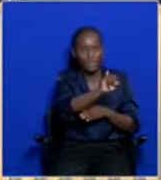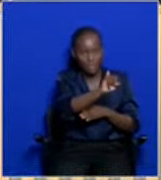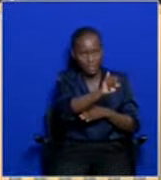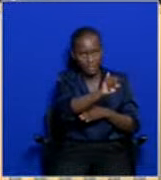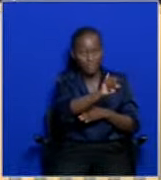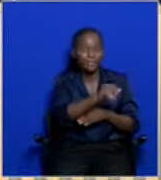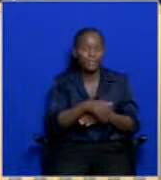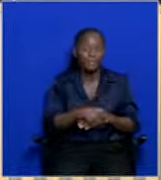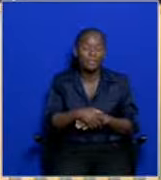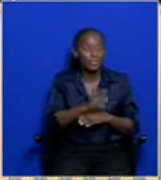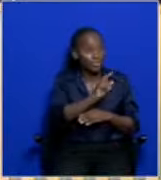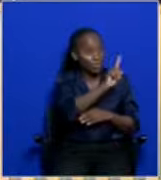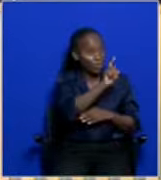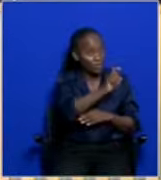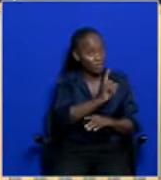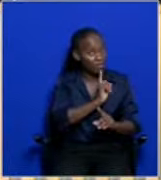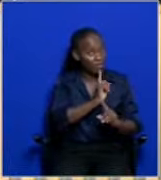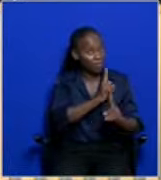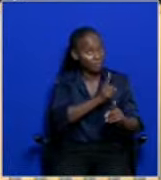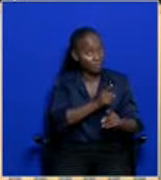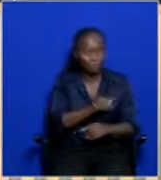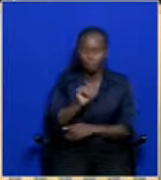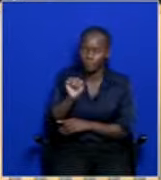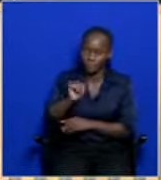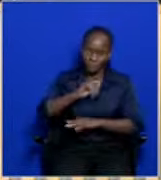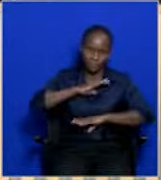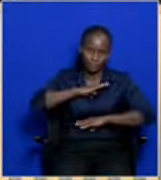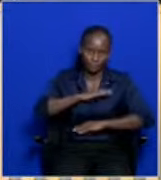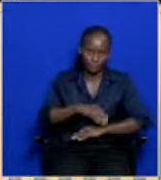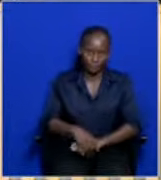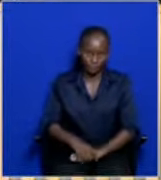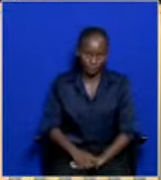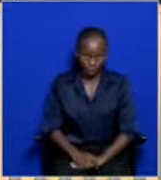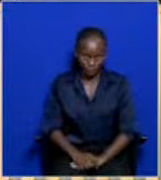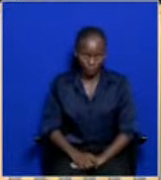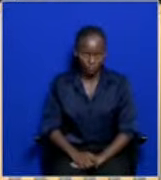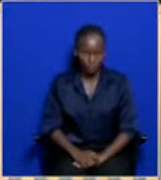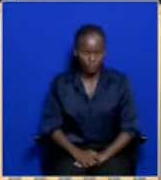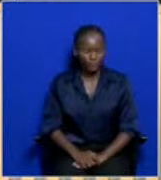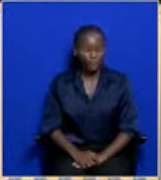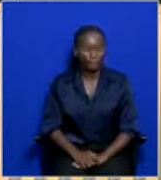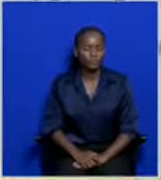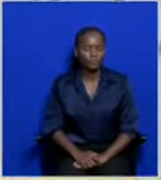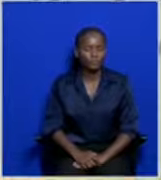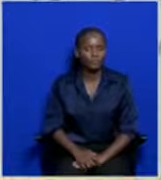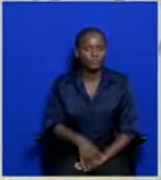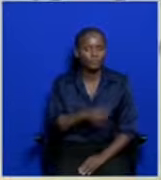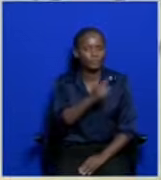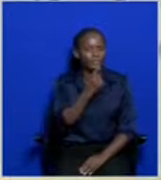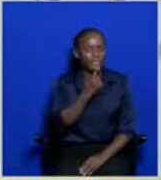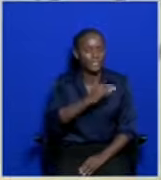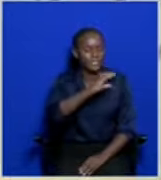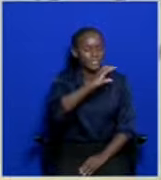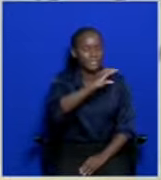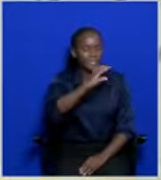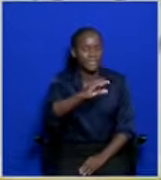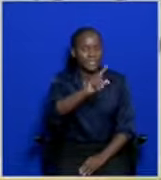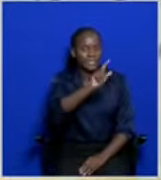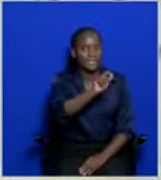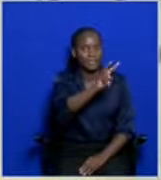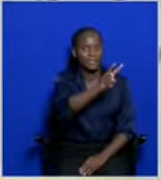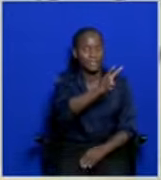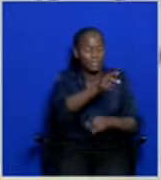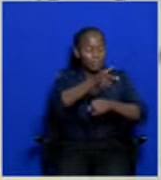does. In the CCTV footage that you have viewed, do you see any